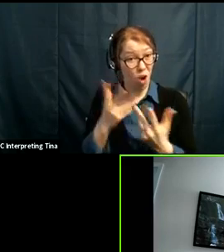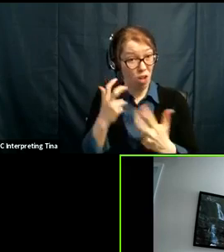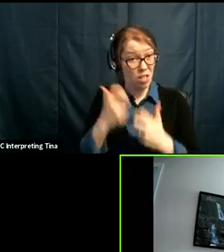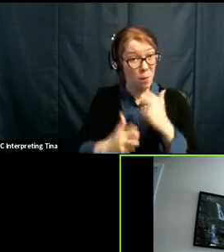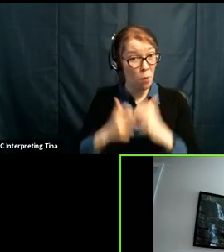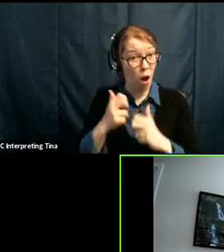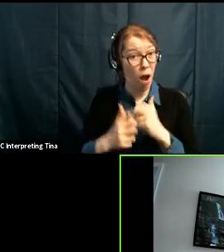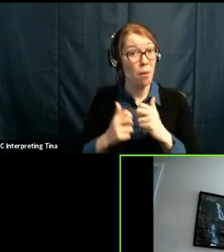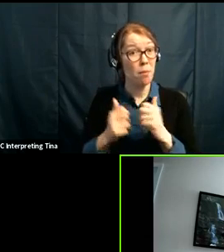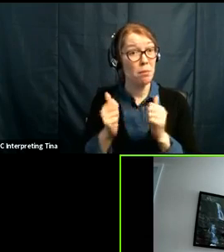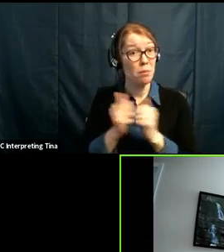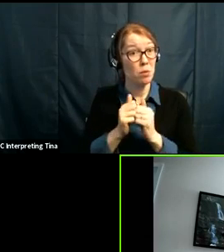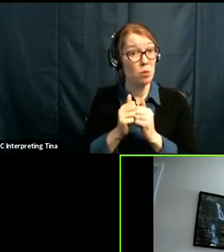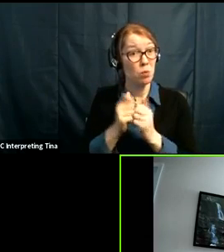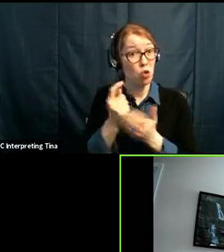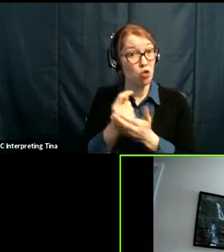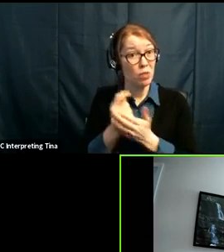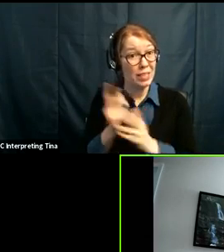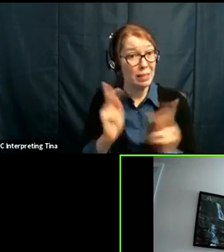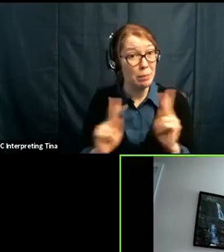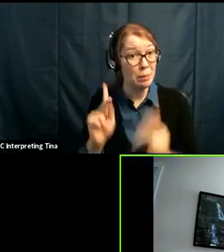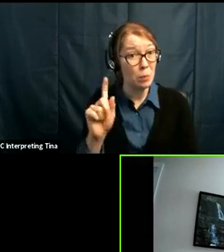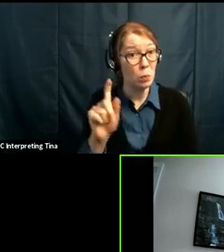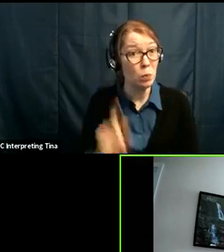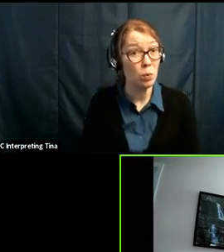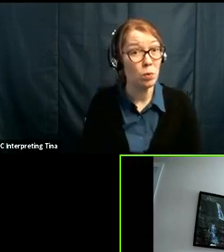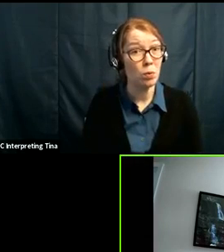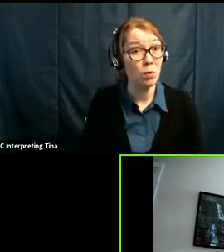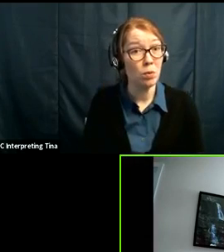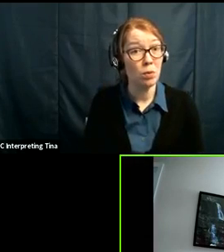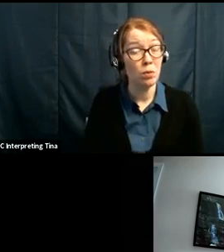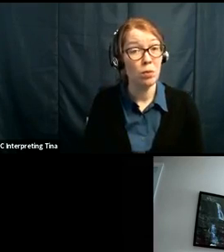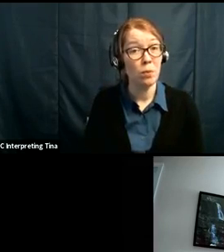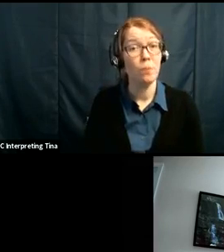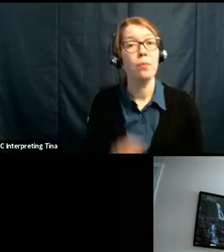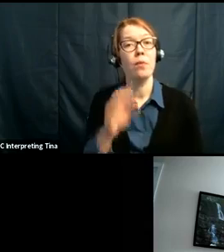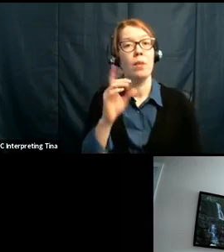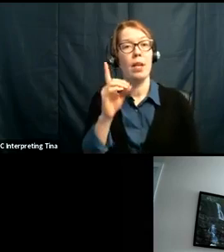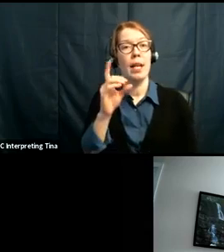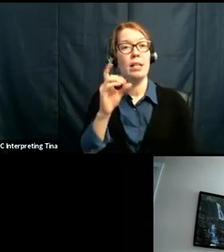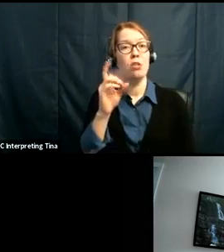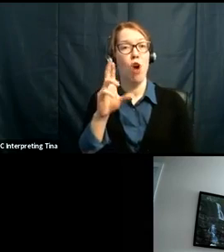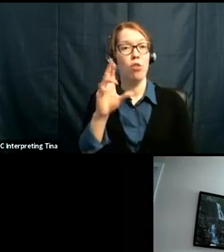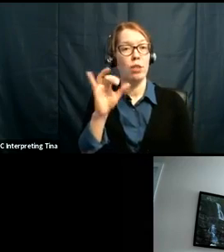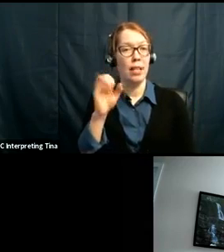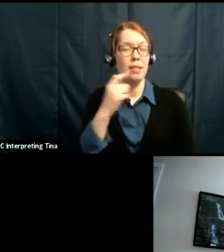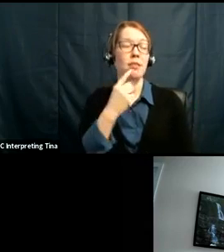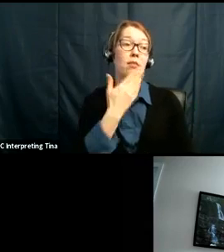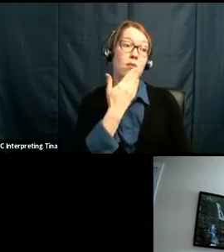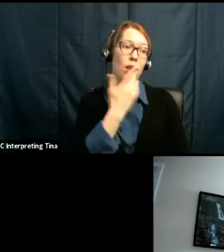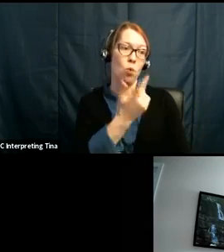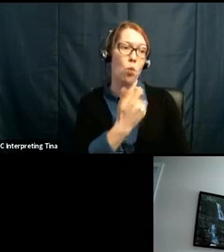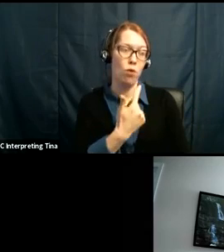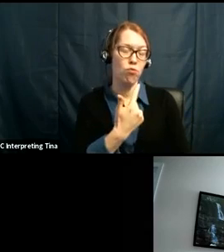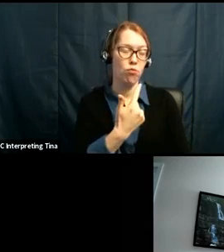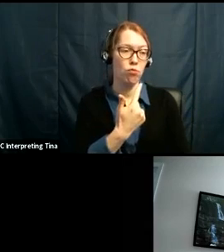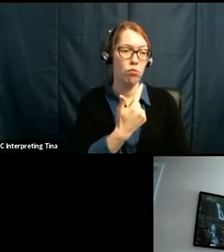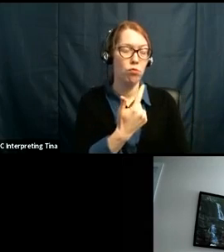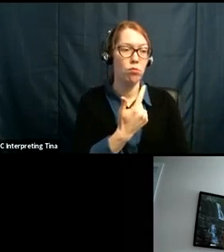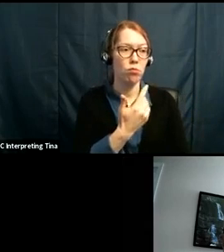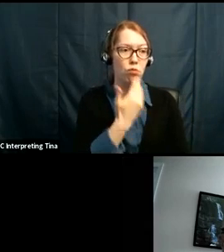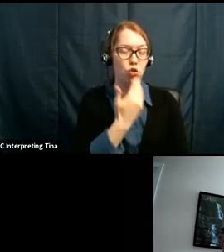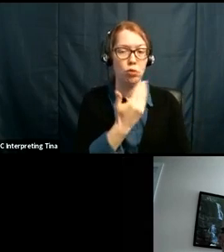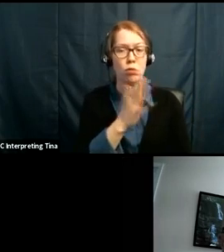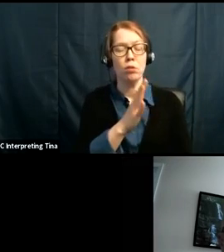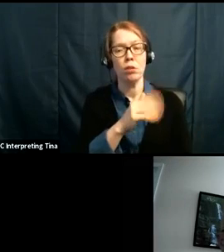problems with treating people? So that's a great question, and thank you for that.